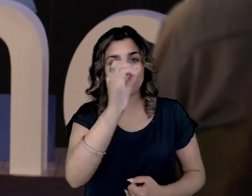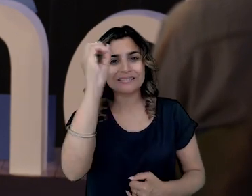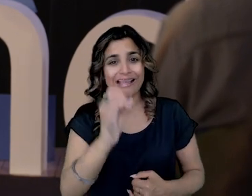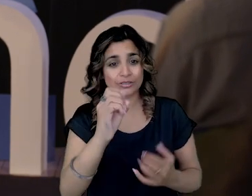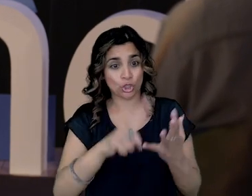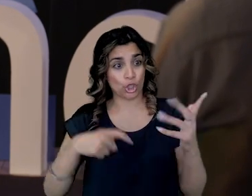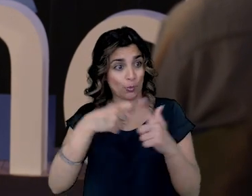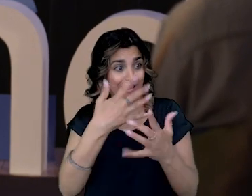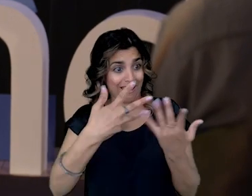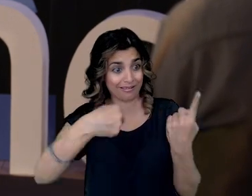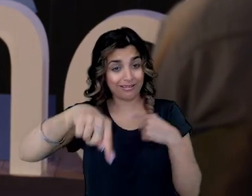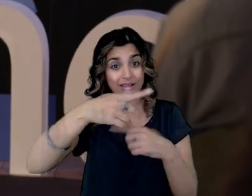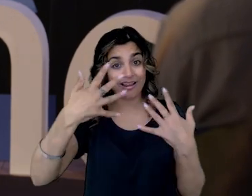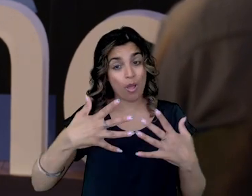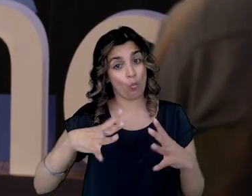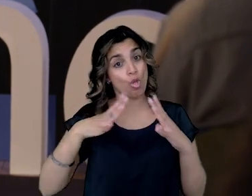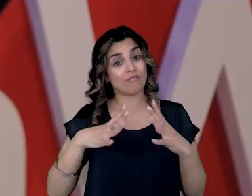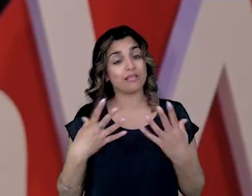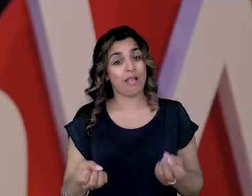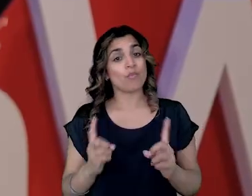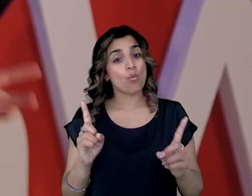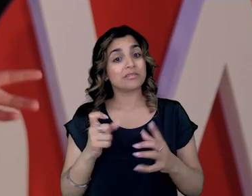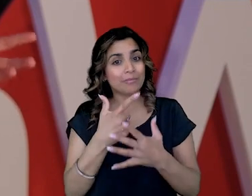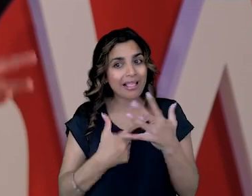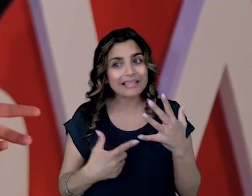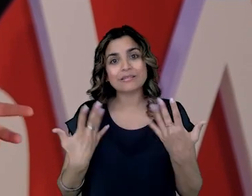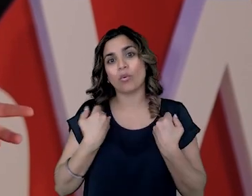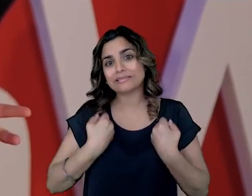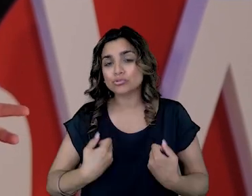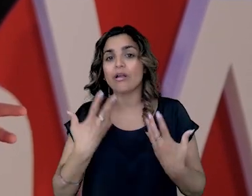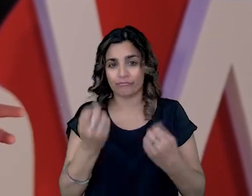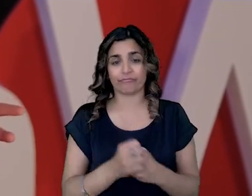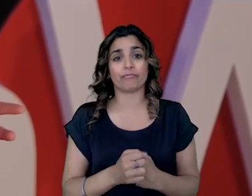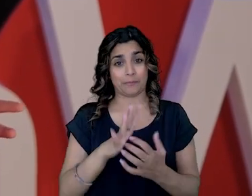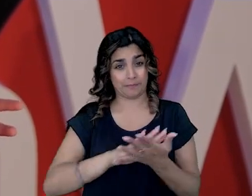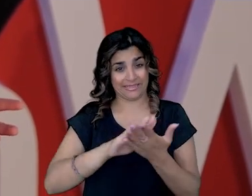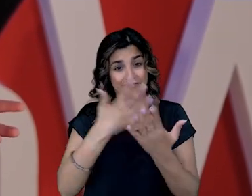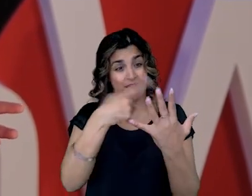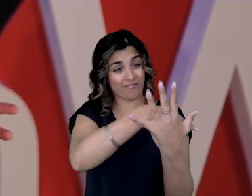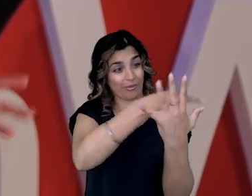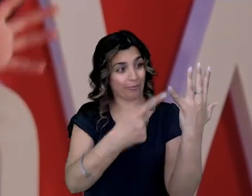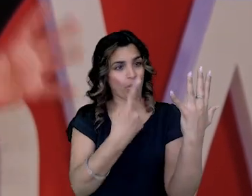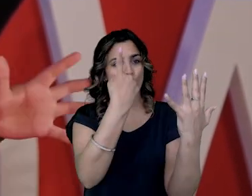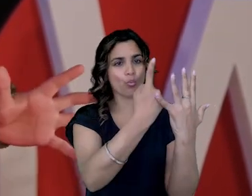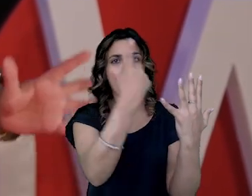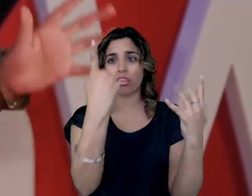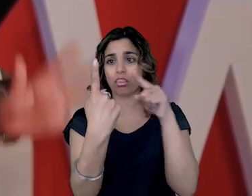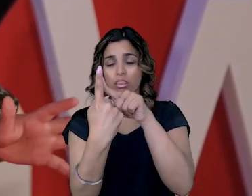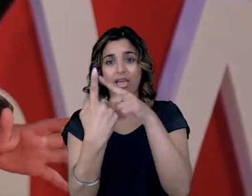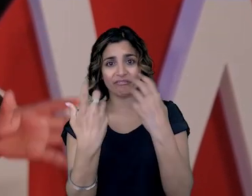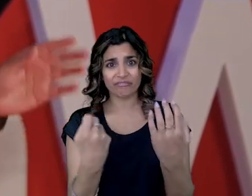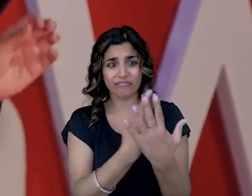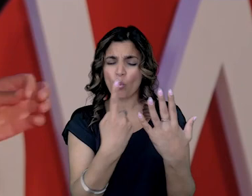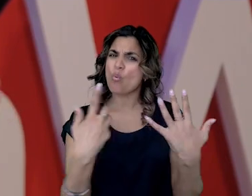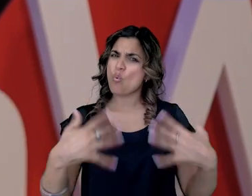already lives with a condition or an impairment that's one in five of us so believe me when